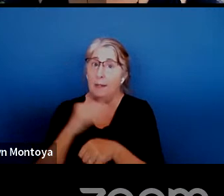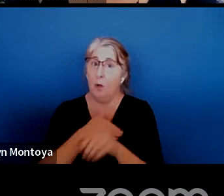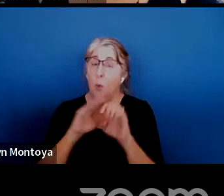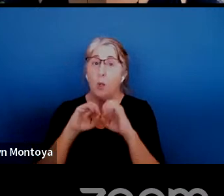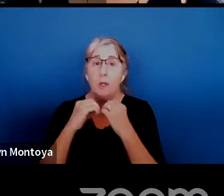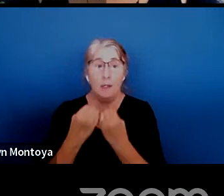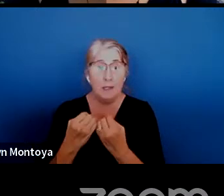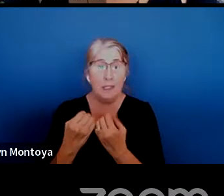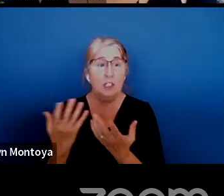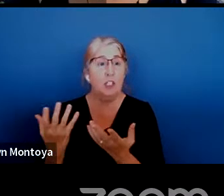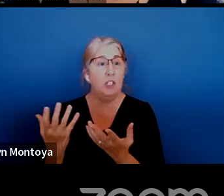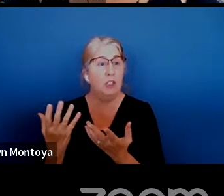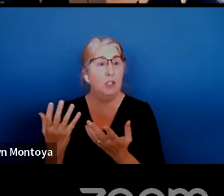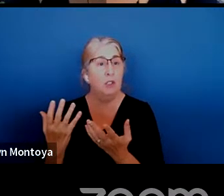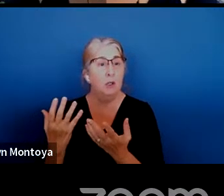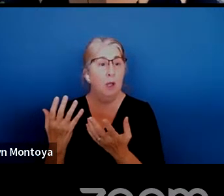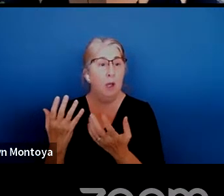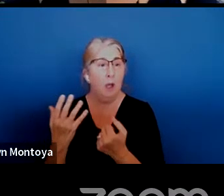Census Change